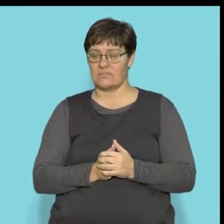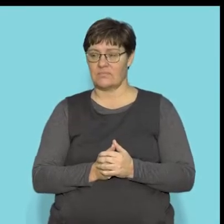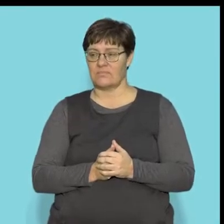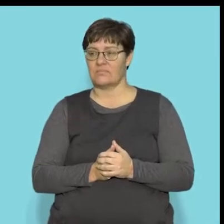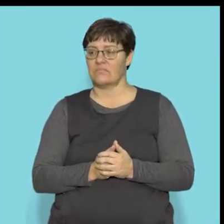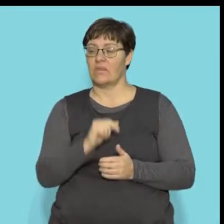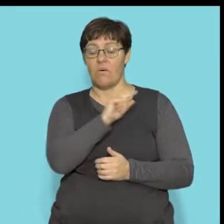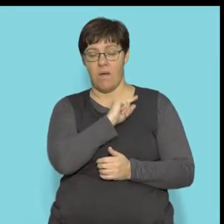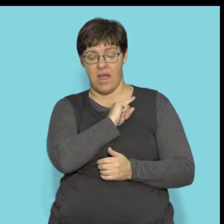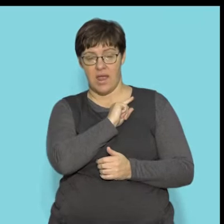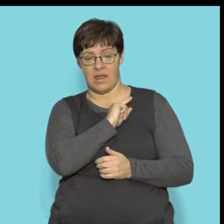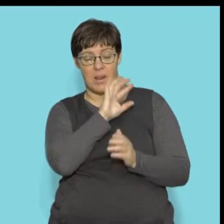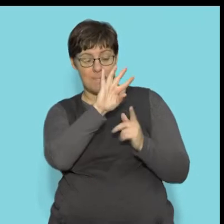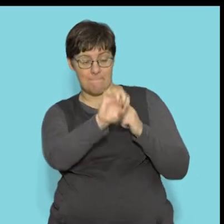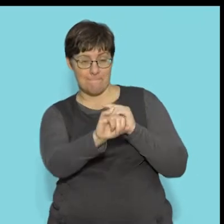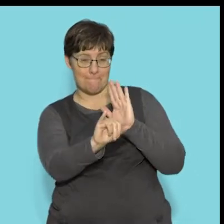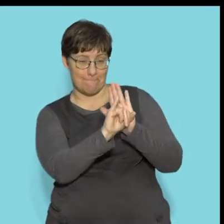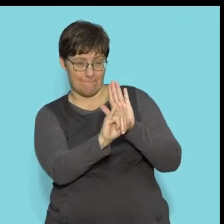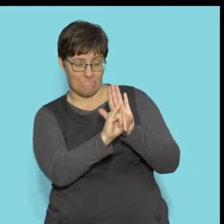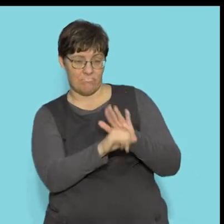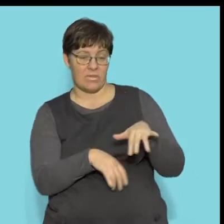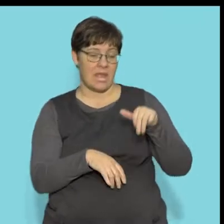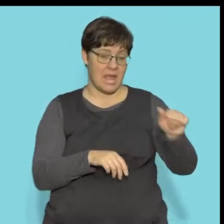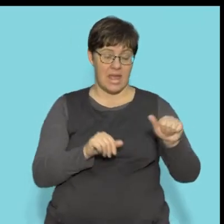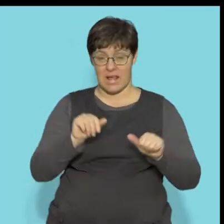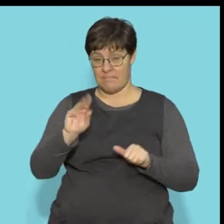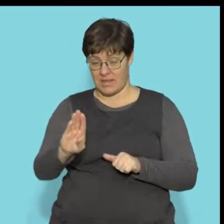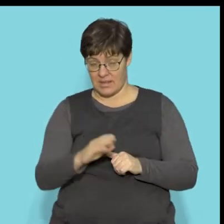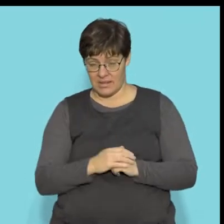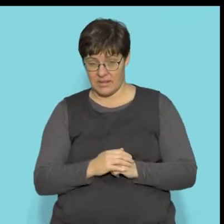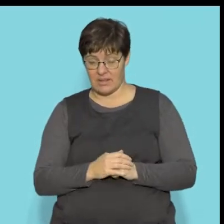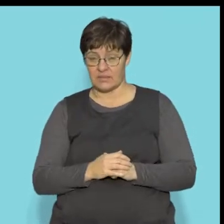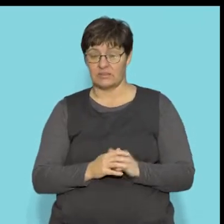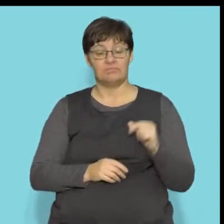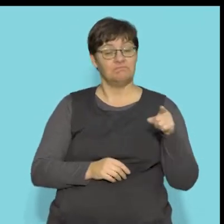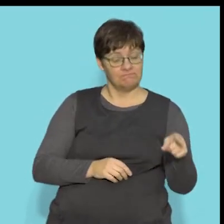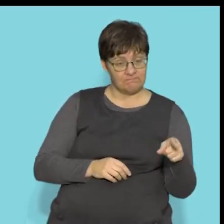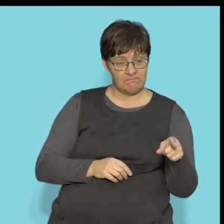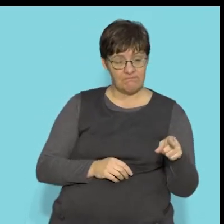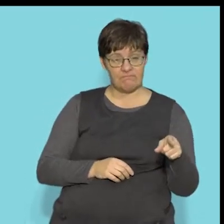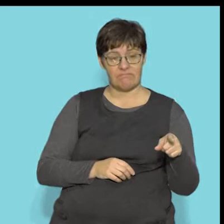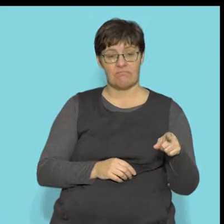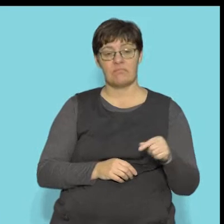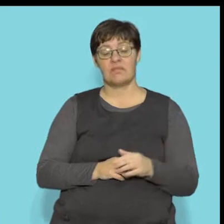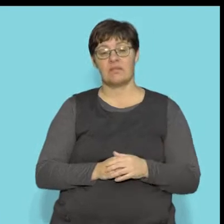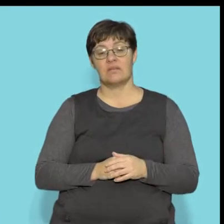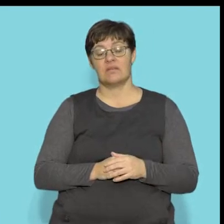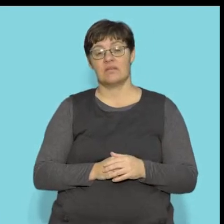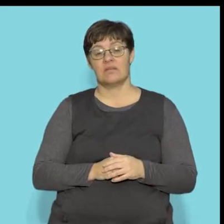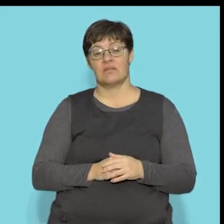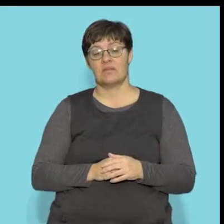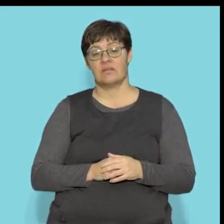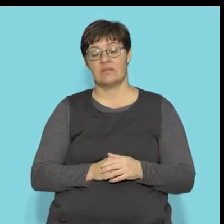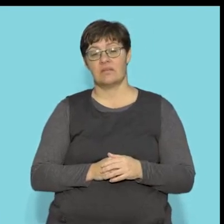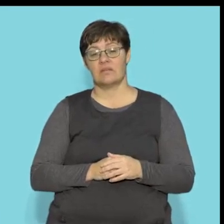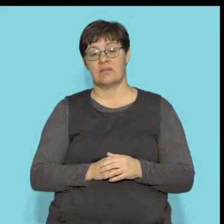A, because we were asked to identify A and B, A is the prey